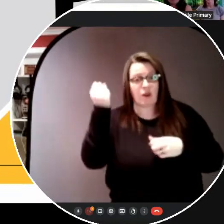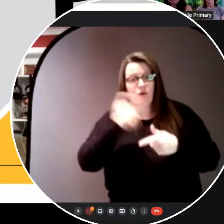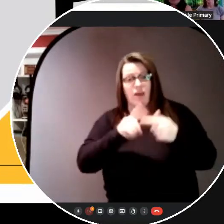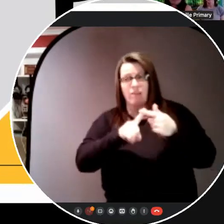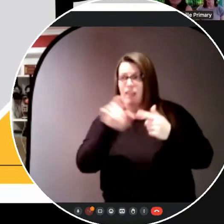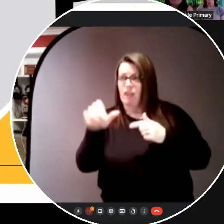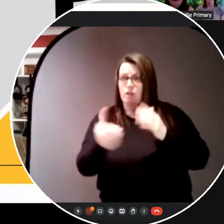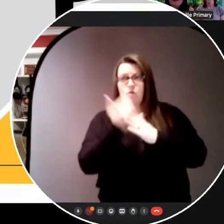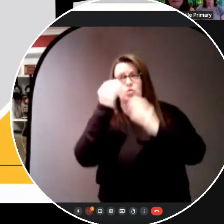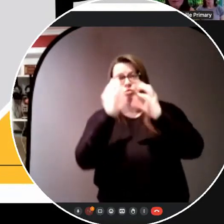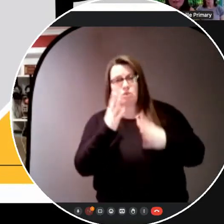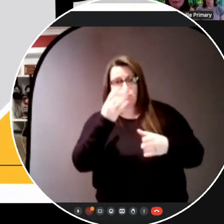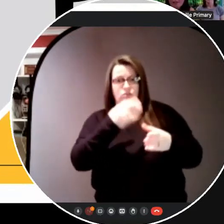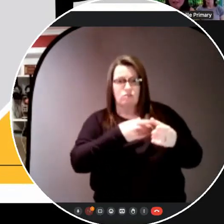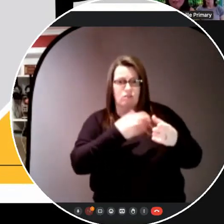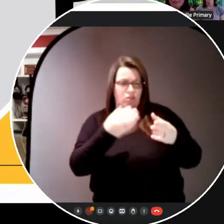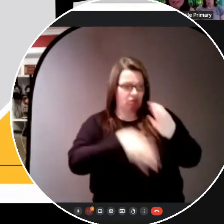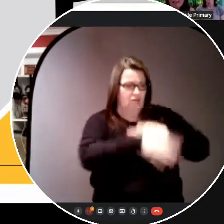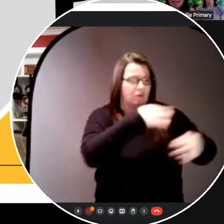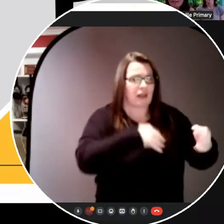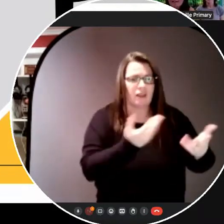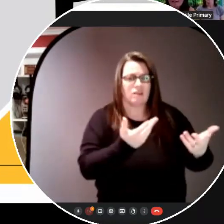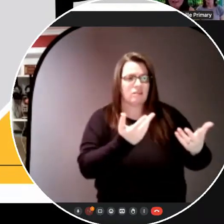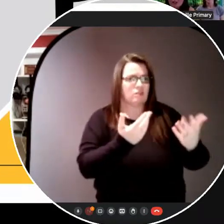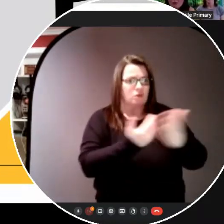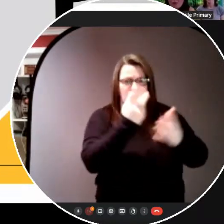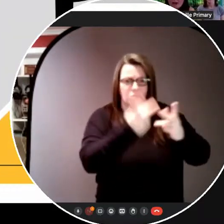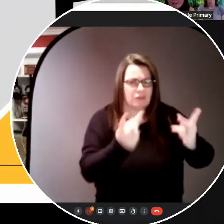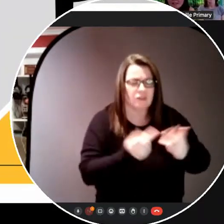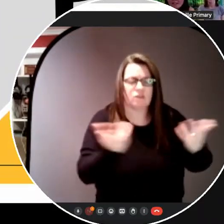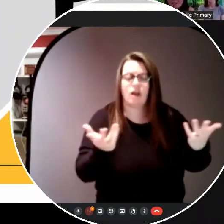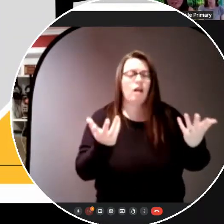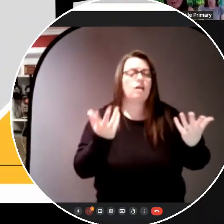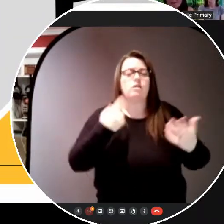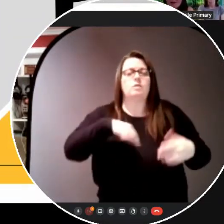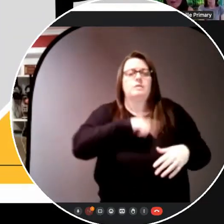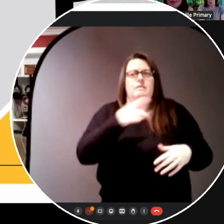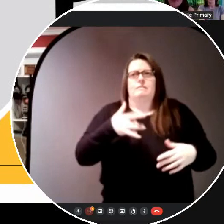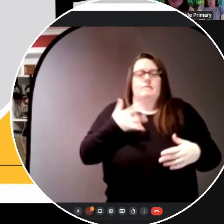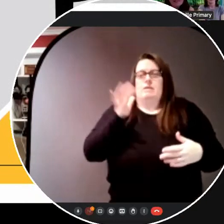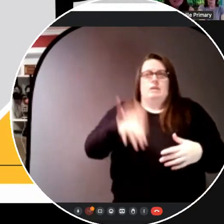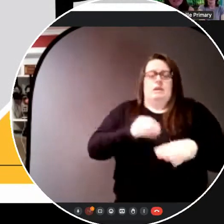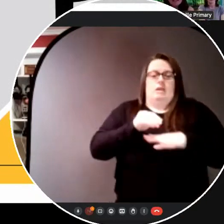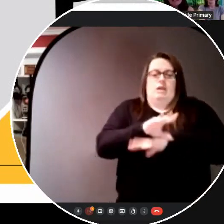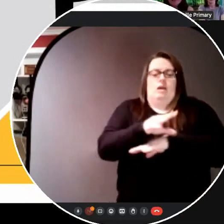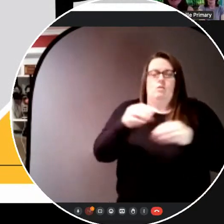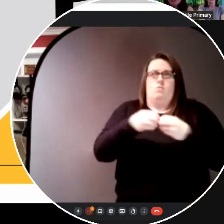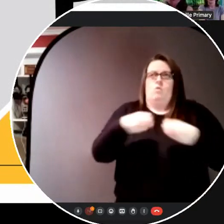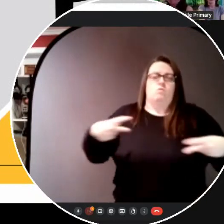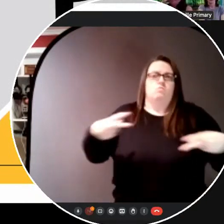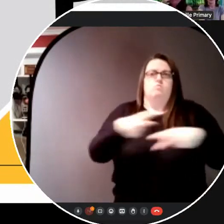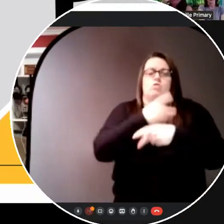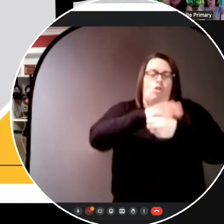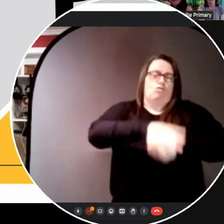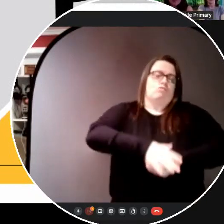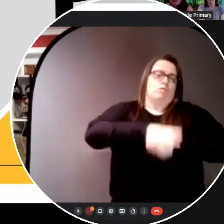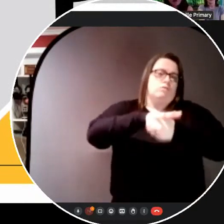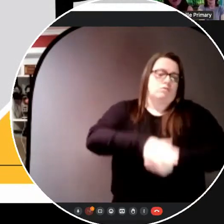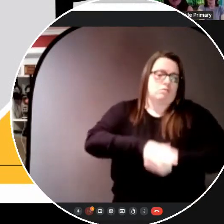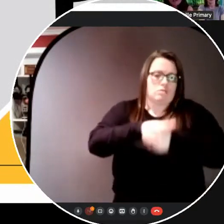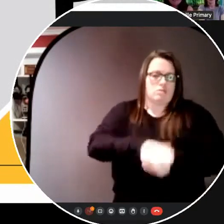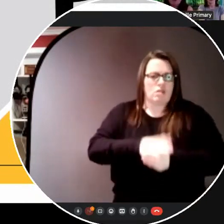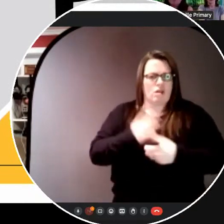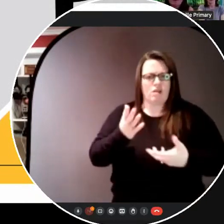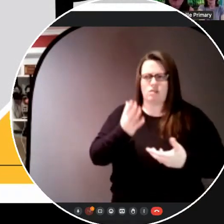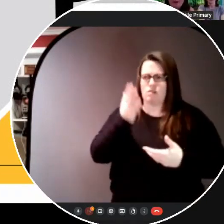more turbulence that we don't really understand. You know, why are these decisions being made without taking into consideration